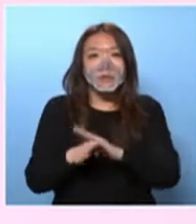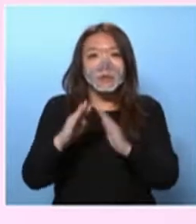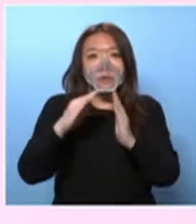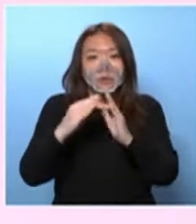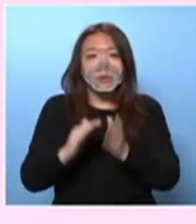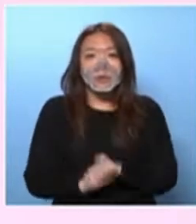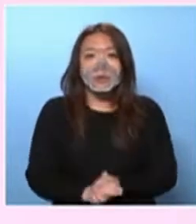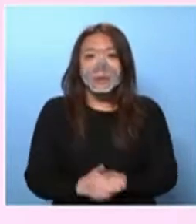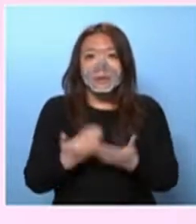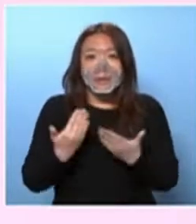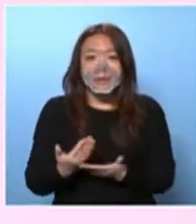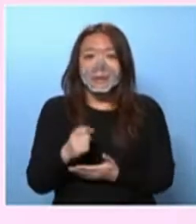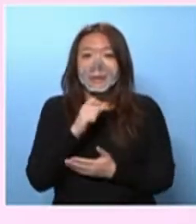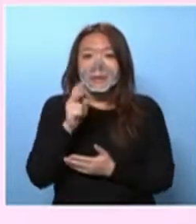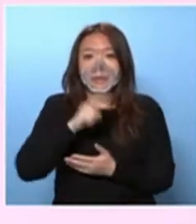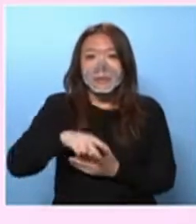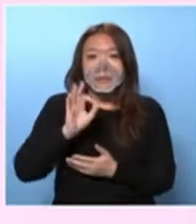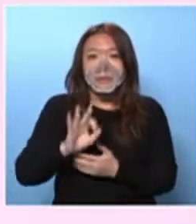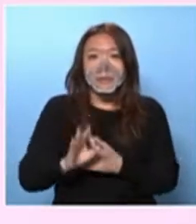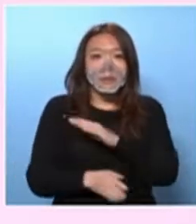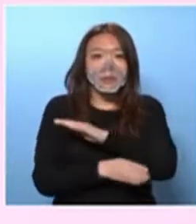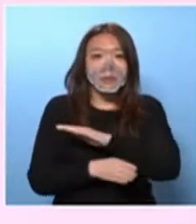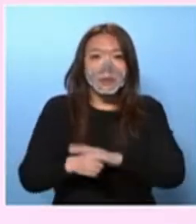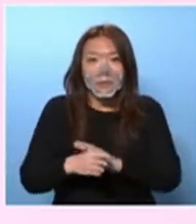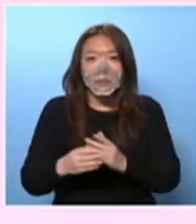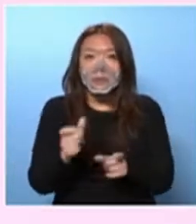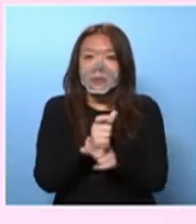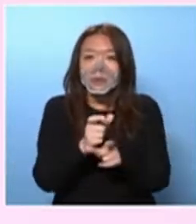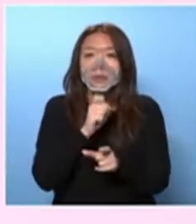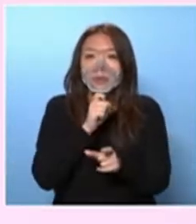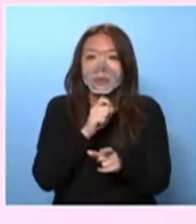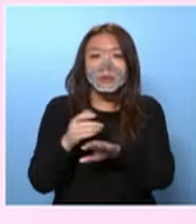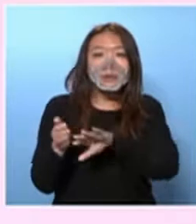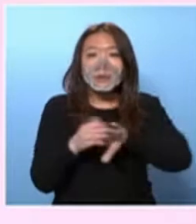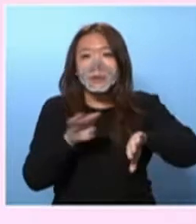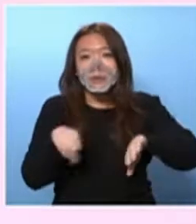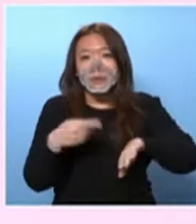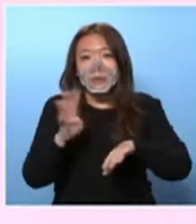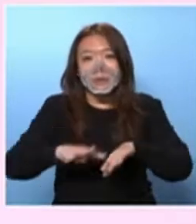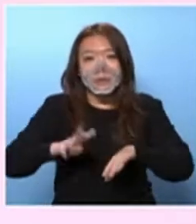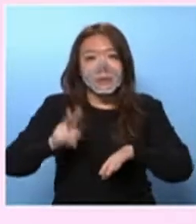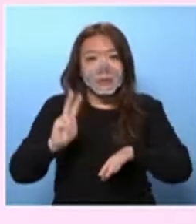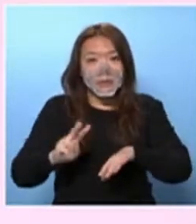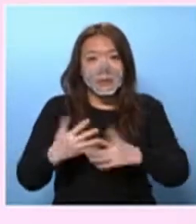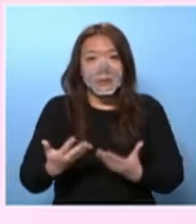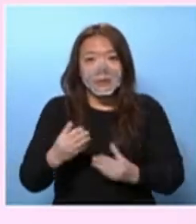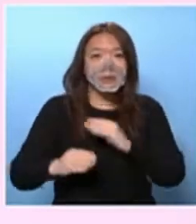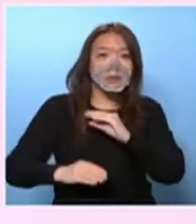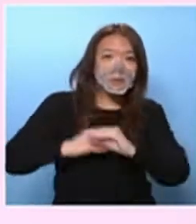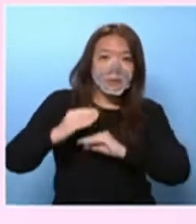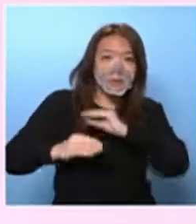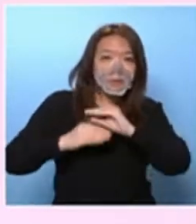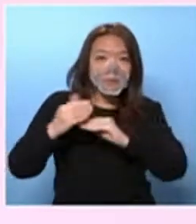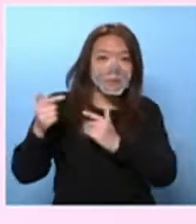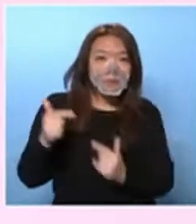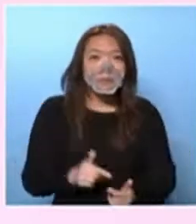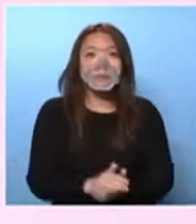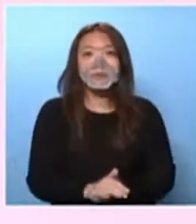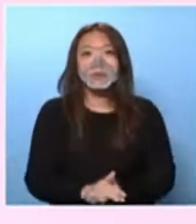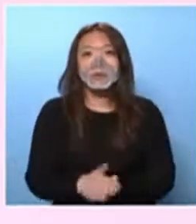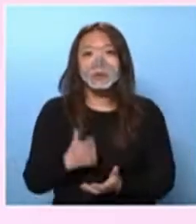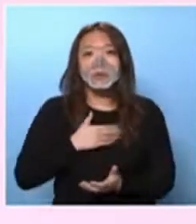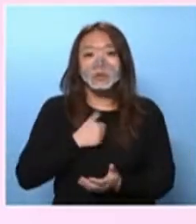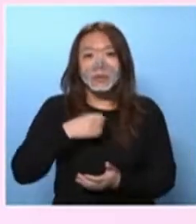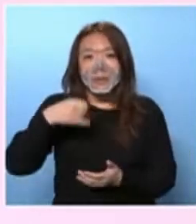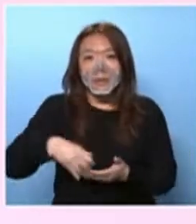provision of more than 17,000 transitional housing units. About 2.3 thousand units are already in operation. In addition, more than